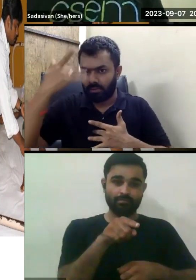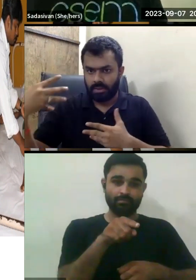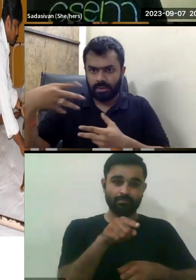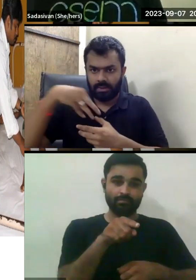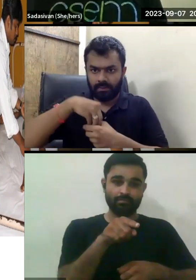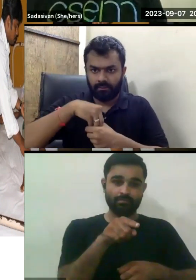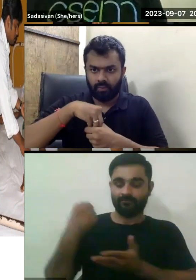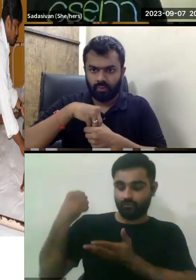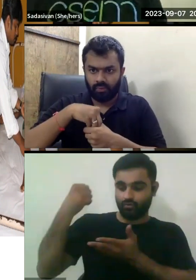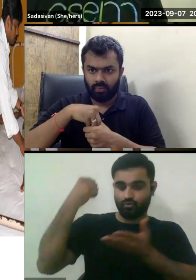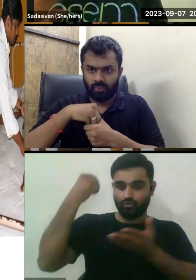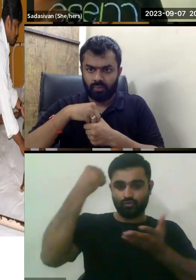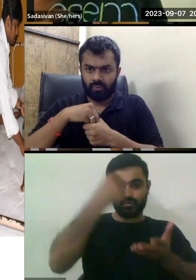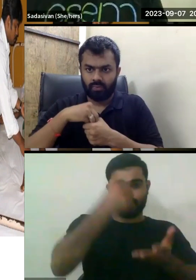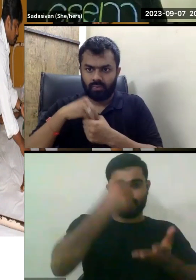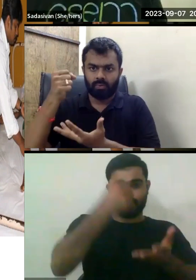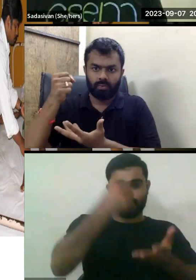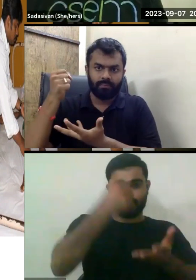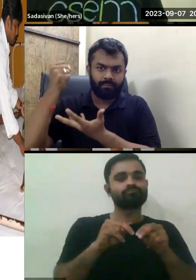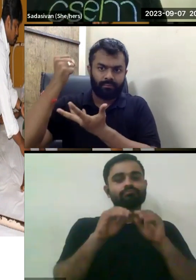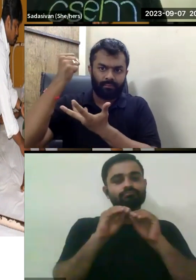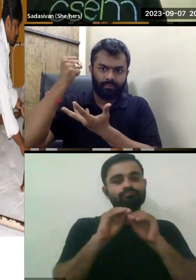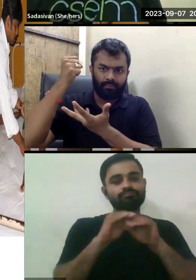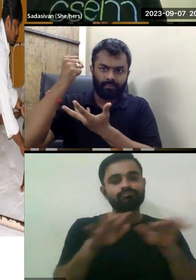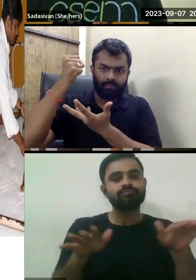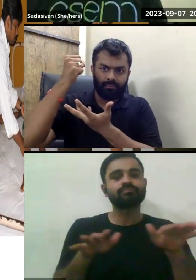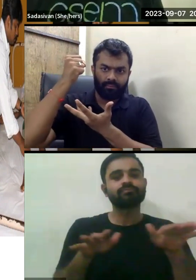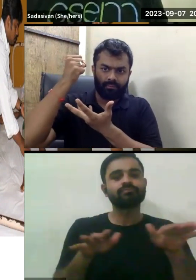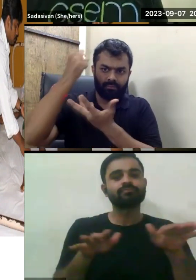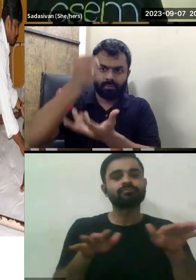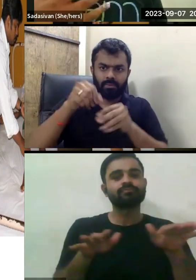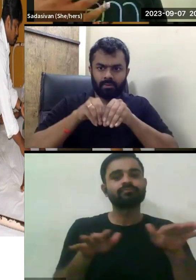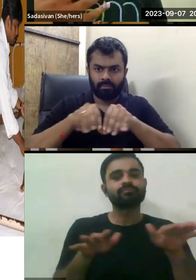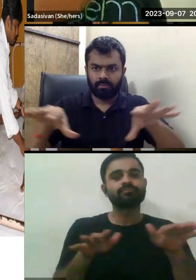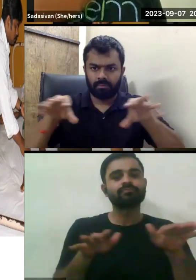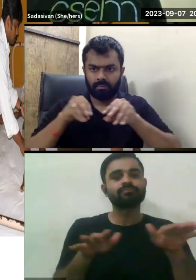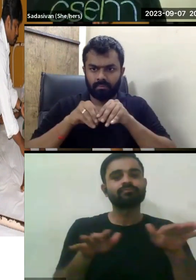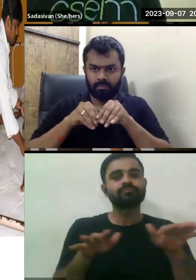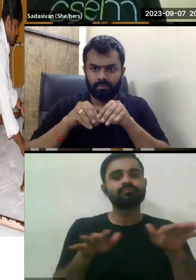fund is needs to be streamlined. And our government is also